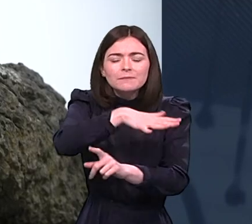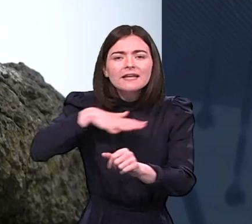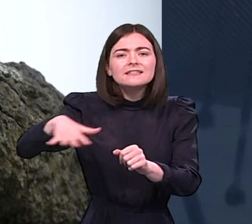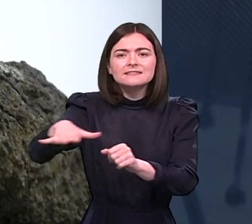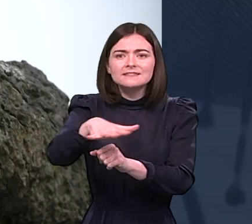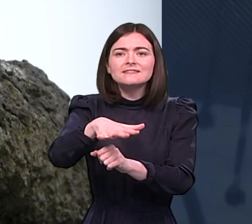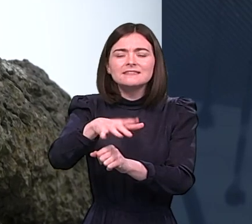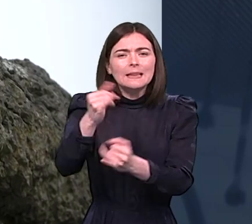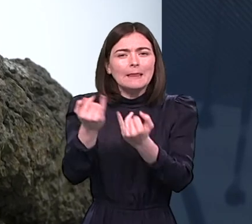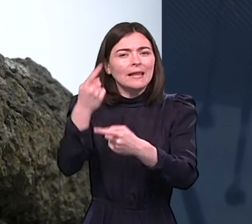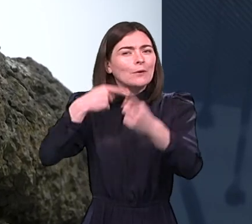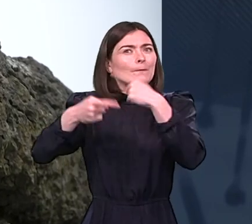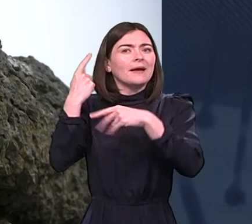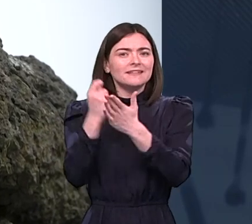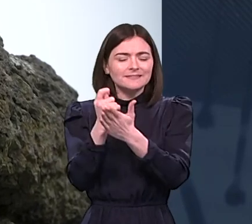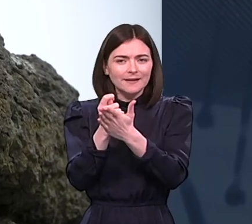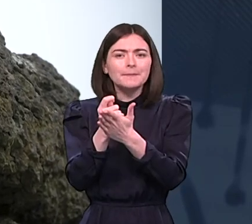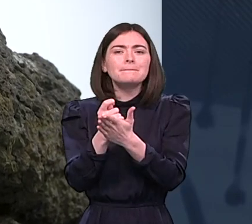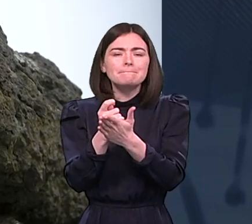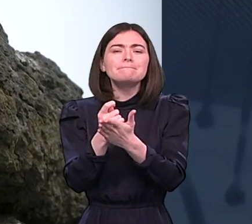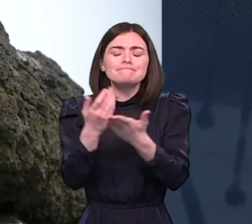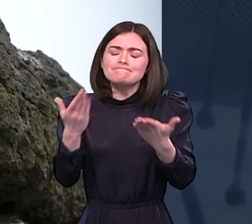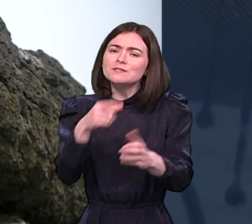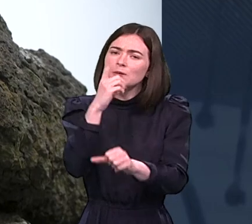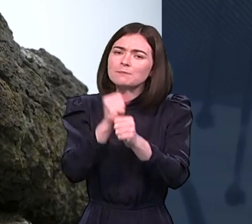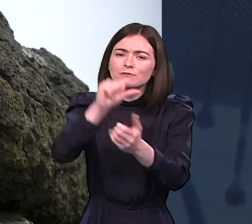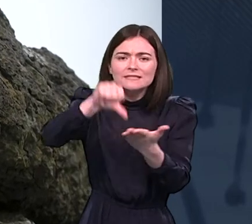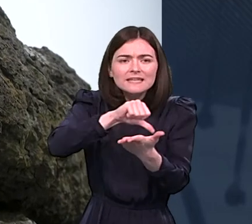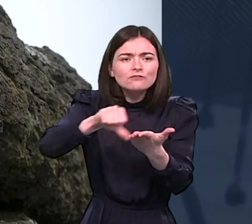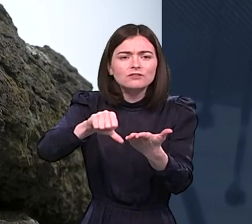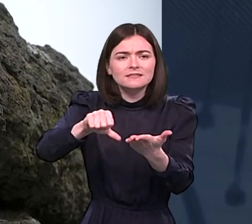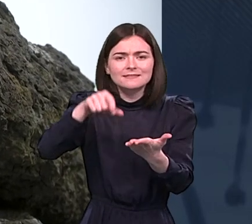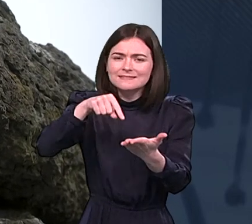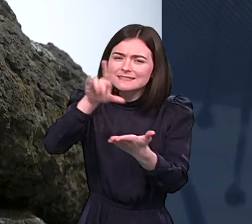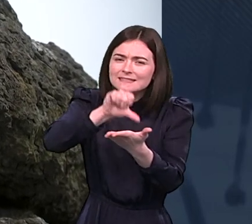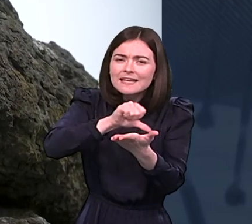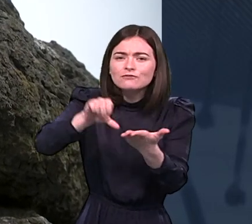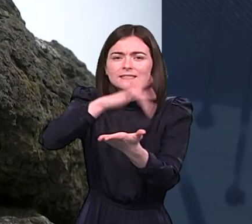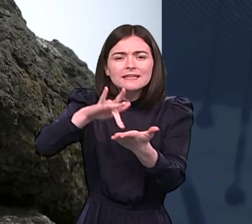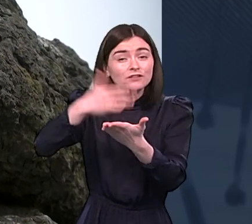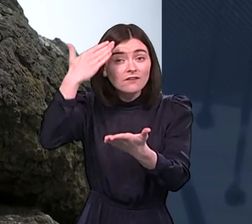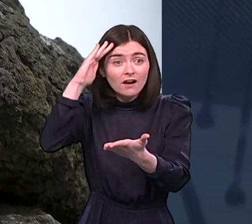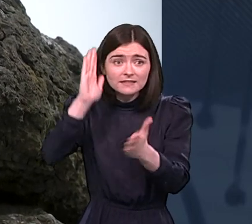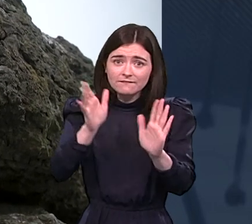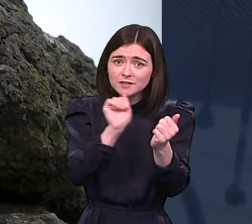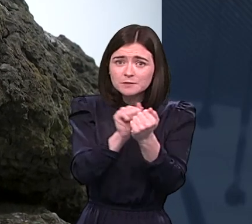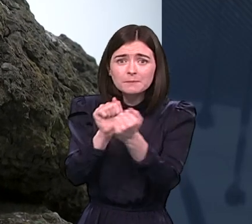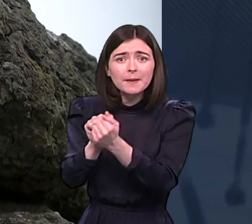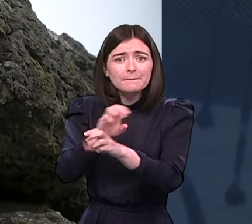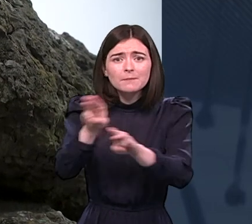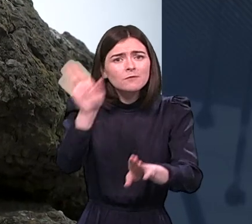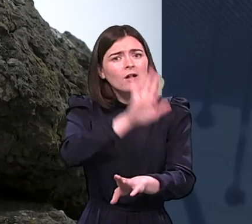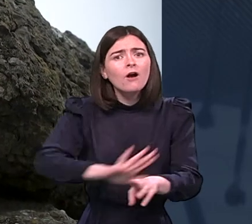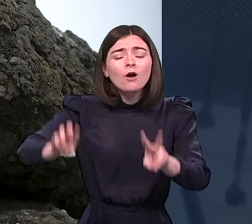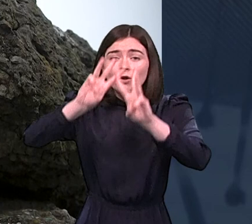sacredness of it is something I keep referring to, and this site has always been regarded as the sacred centre of Ireland. I have met people from all over the world,